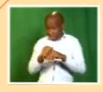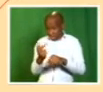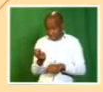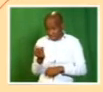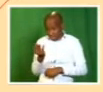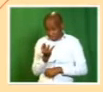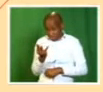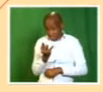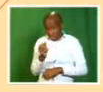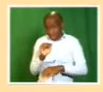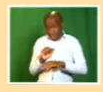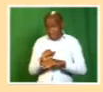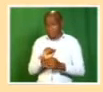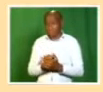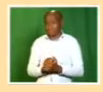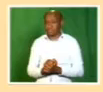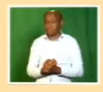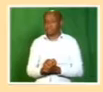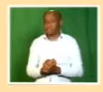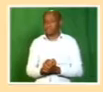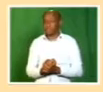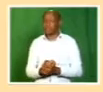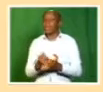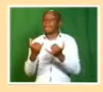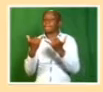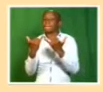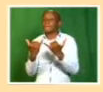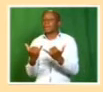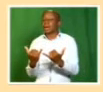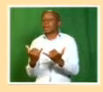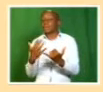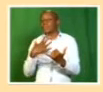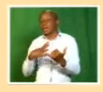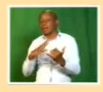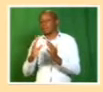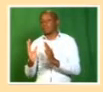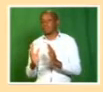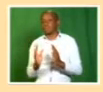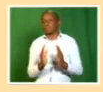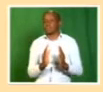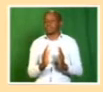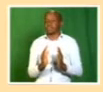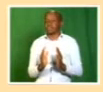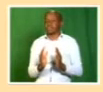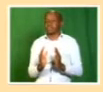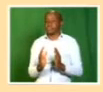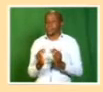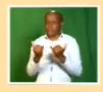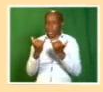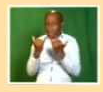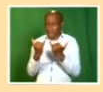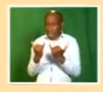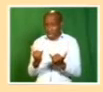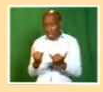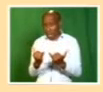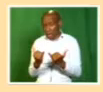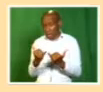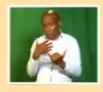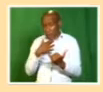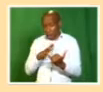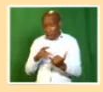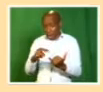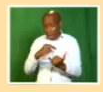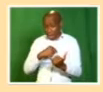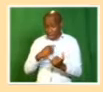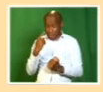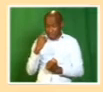3 conditions. Okay. The next thing we want to look at, dear learners at home, is the next objective. We want to